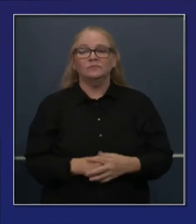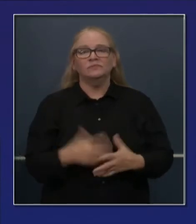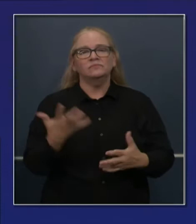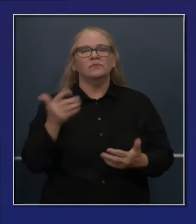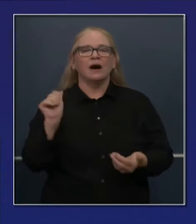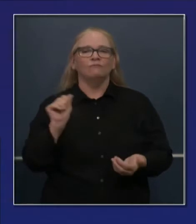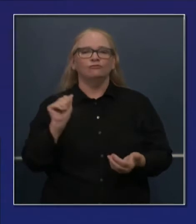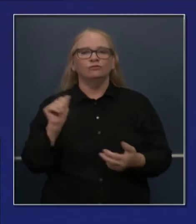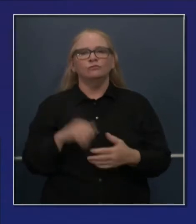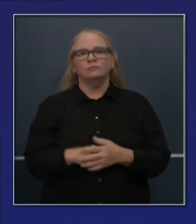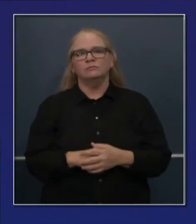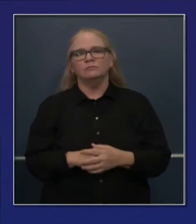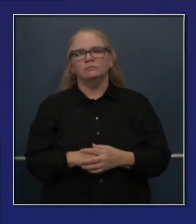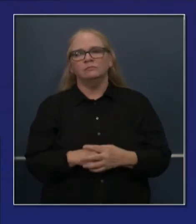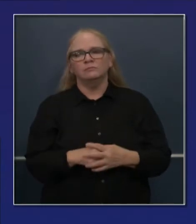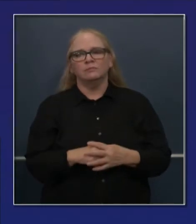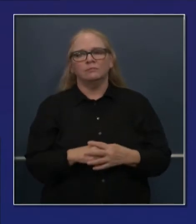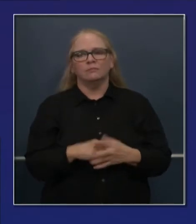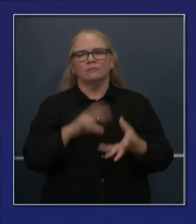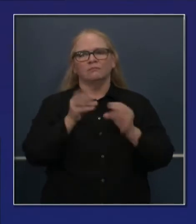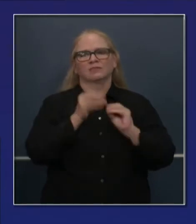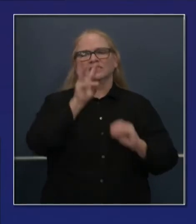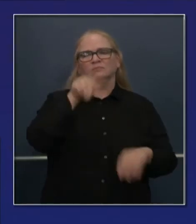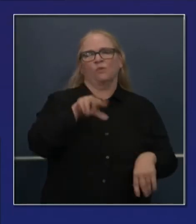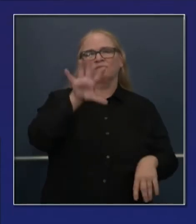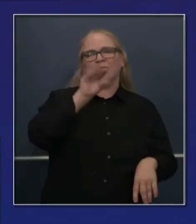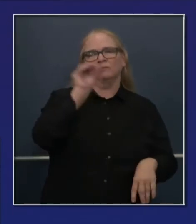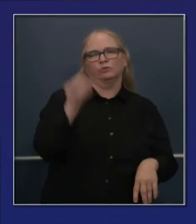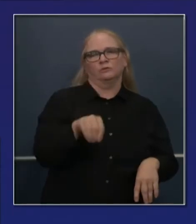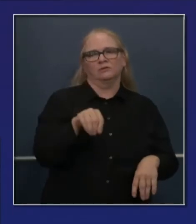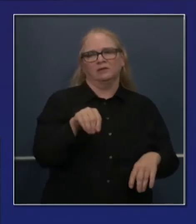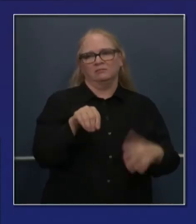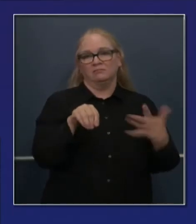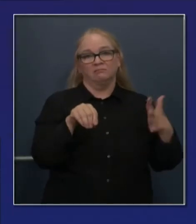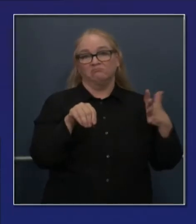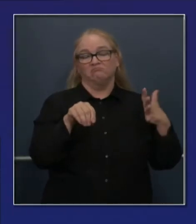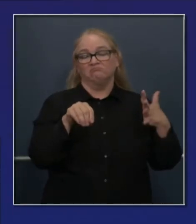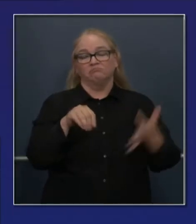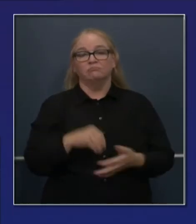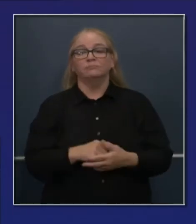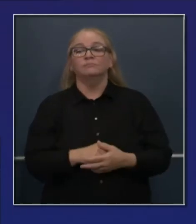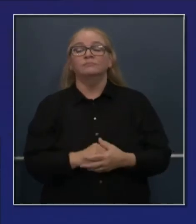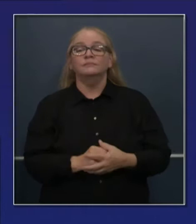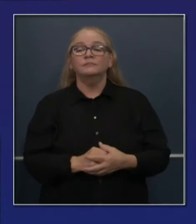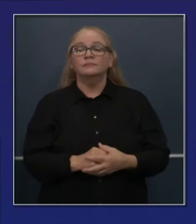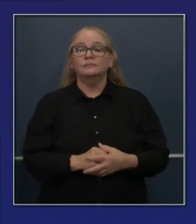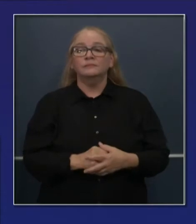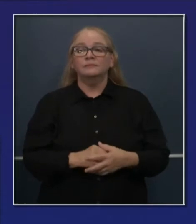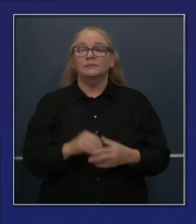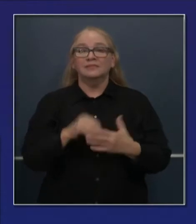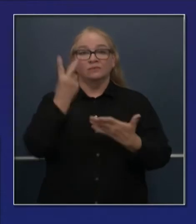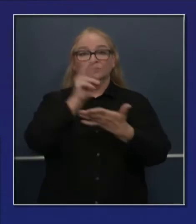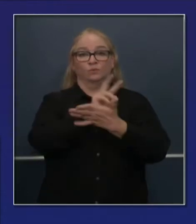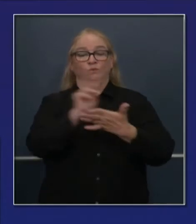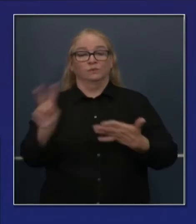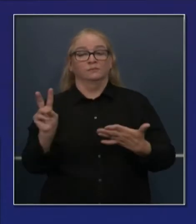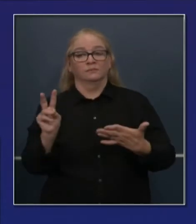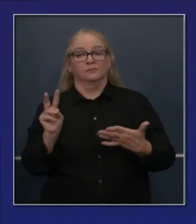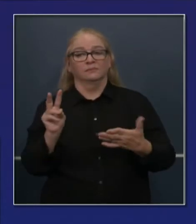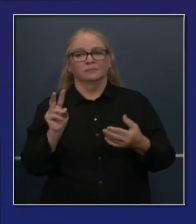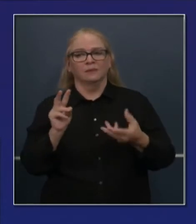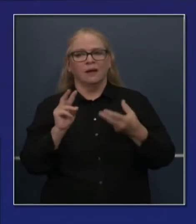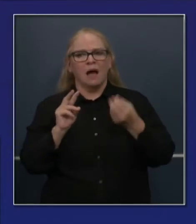is 6.5%. So our positivity rate over a 14-day period in the state of California is